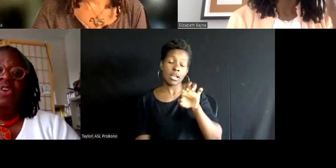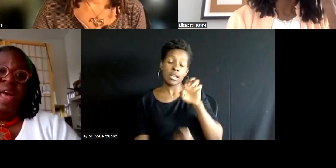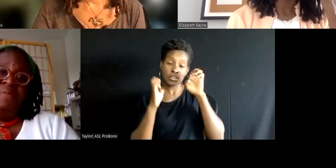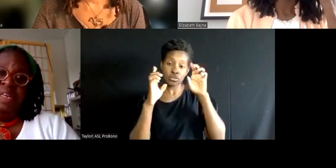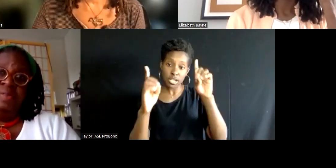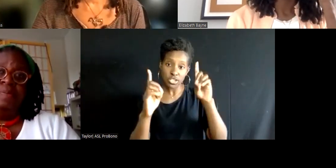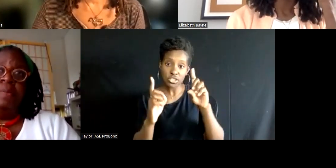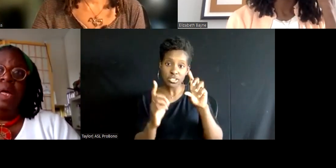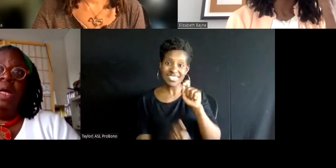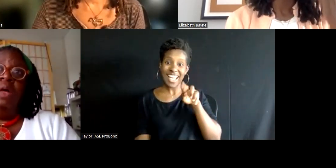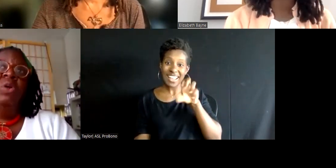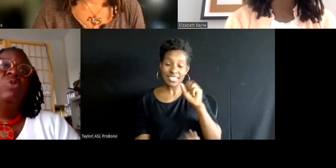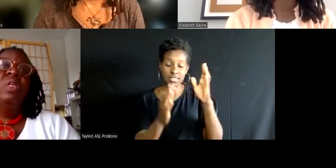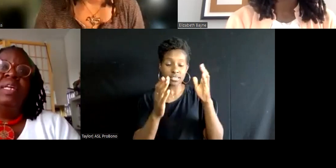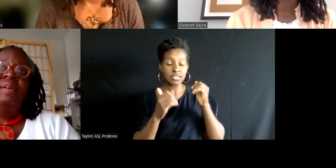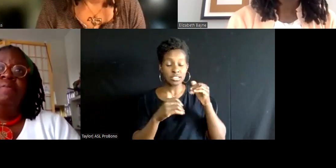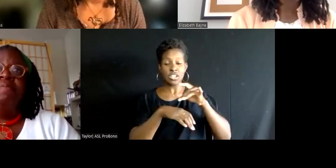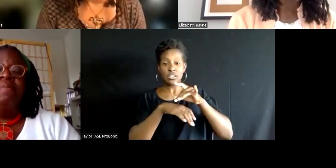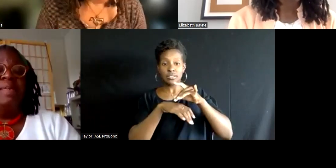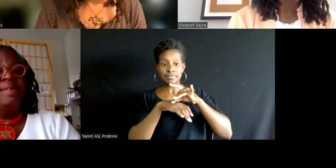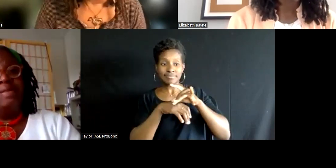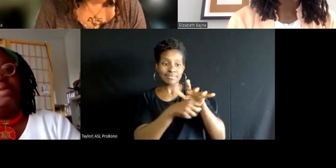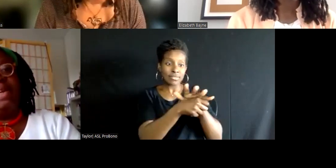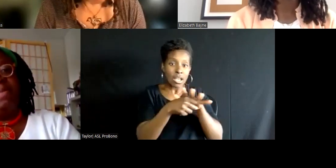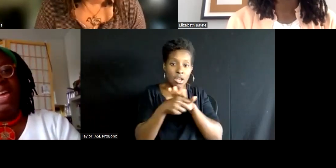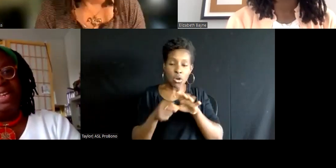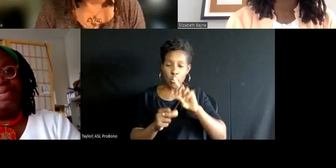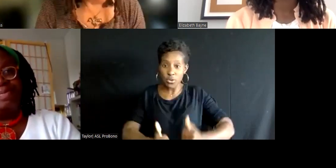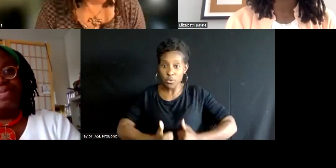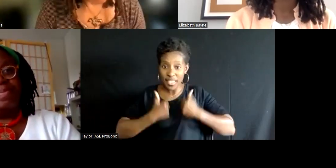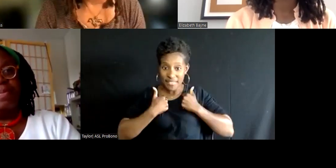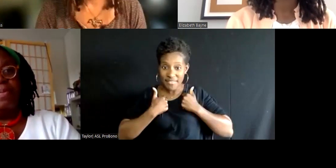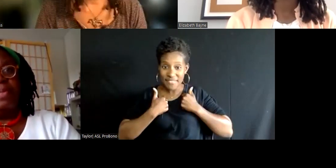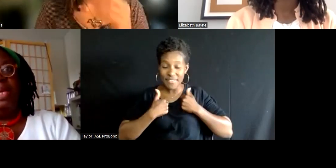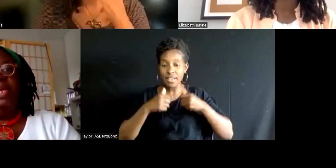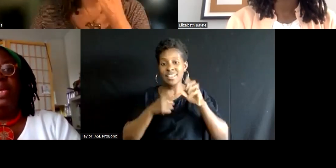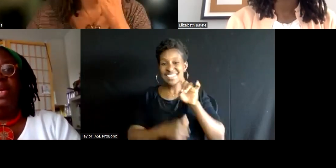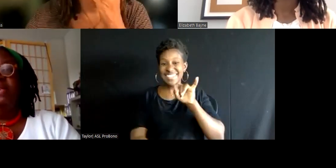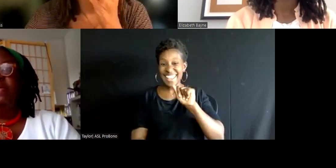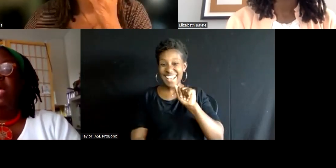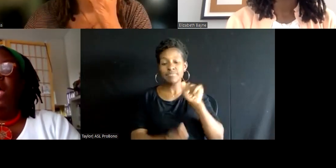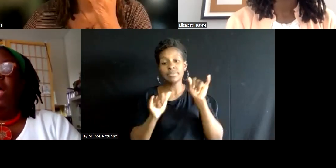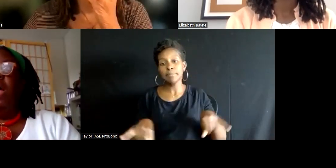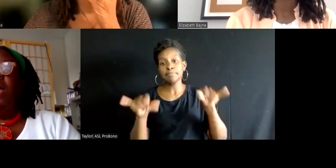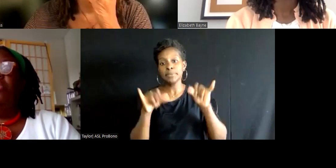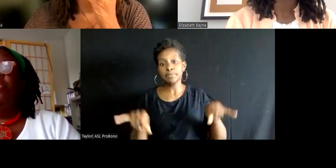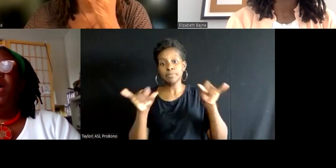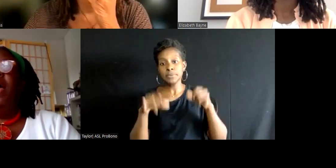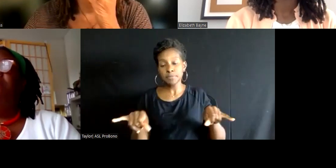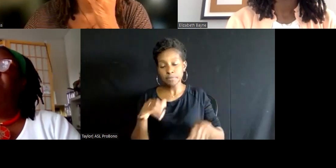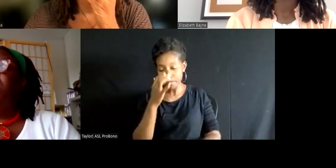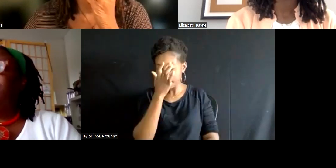across geographics, where you live, it's the same data. It is,